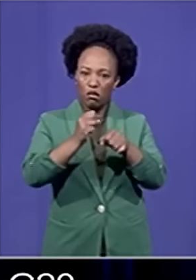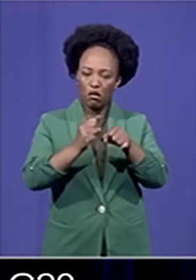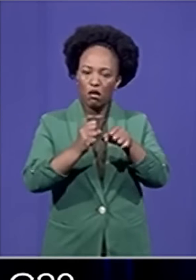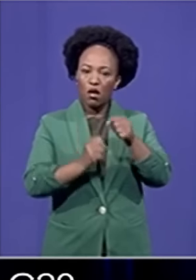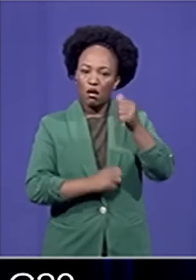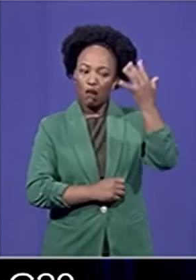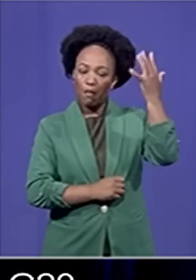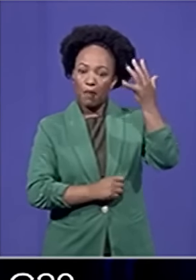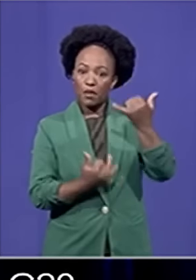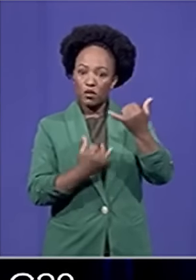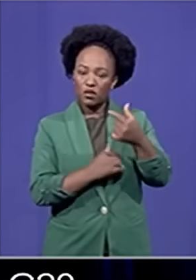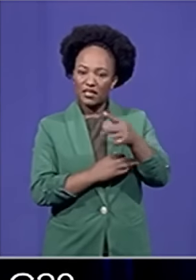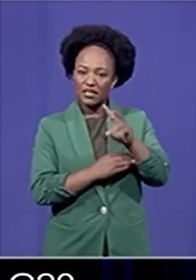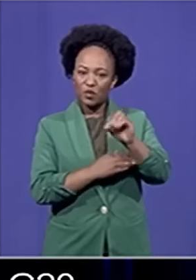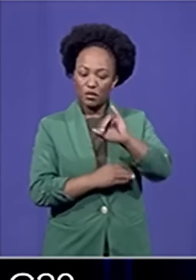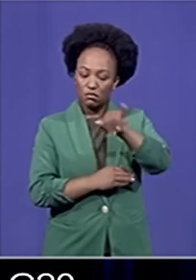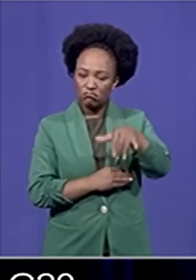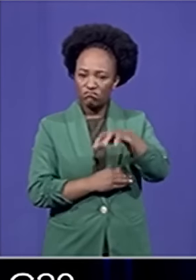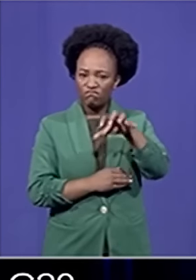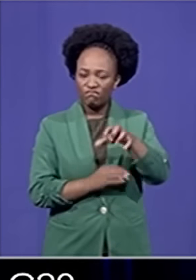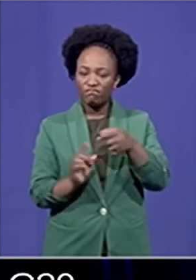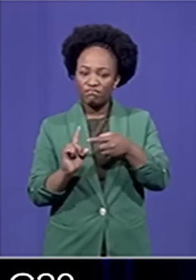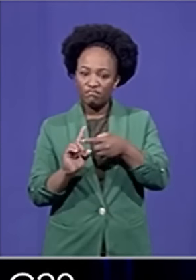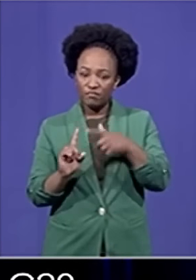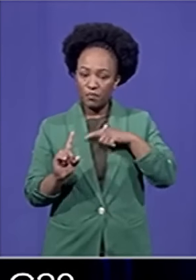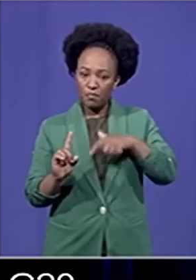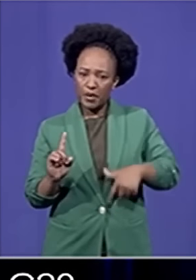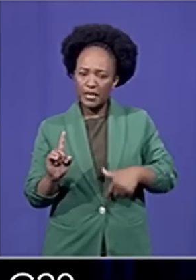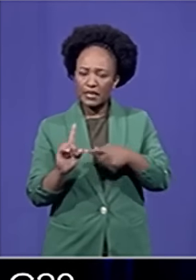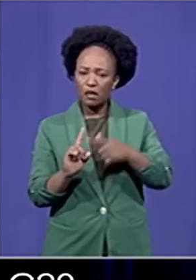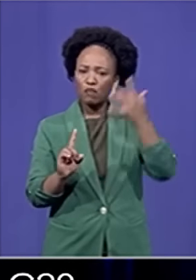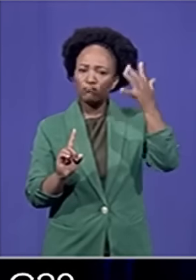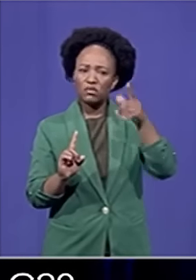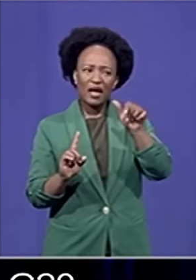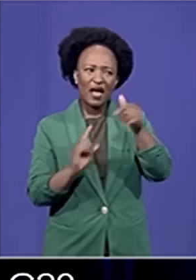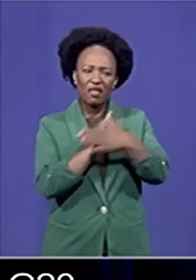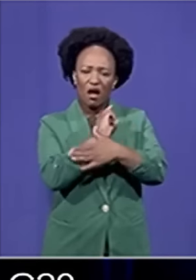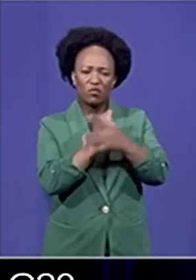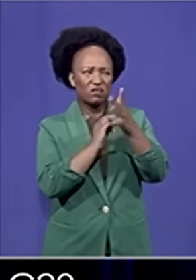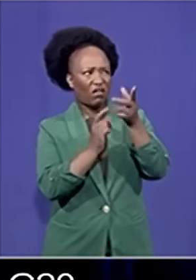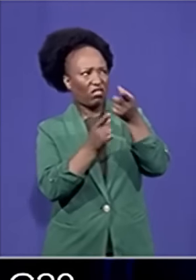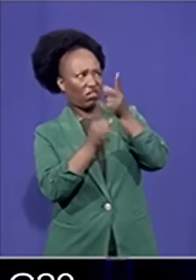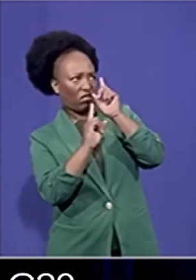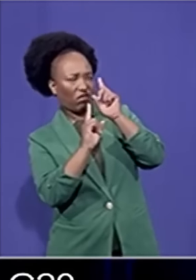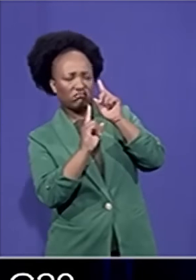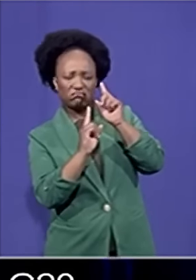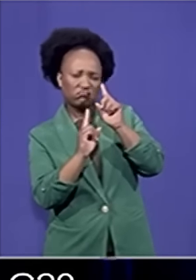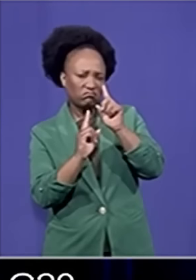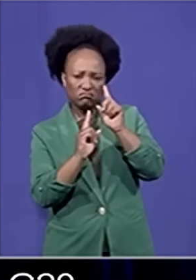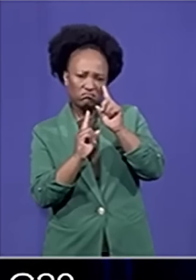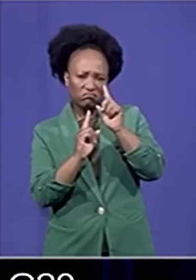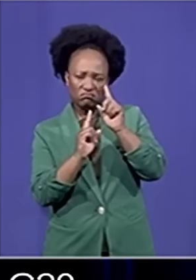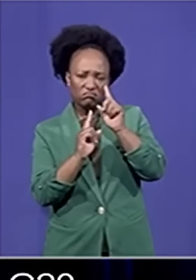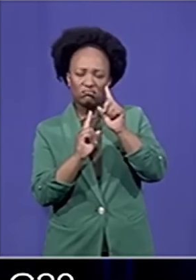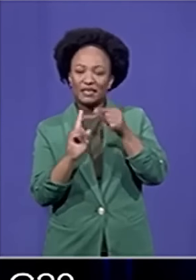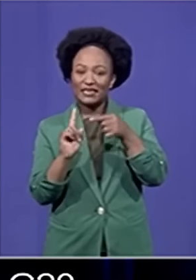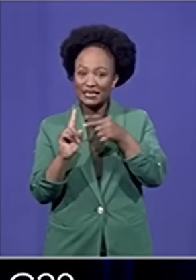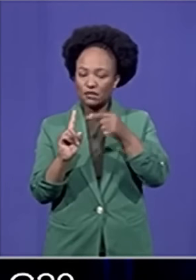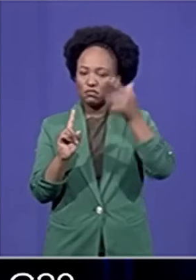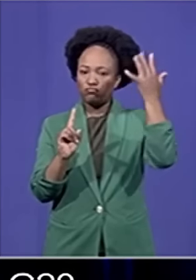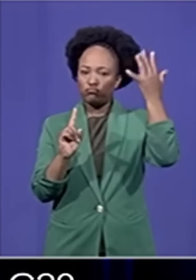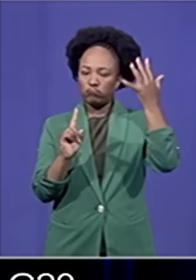sa G20 Johannesburg mo a boletseng a keke a fuwa ditaelo ke naha e nngwe. Puo ya hae e ne le mabapi